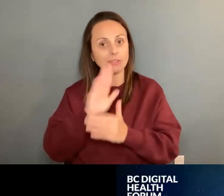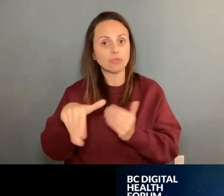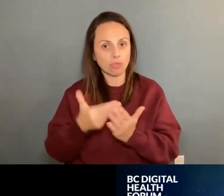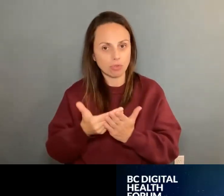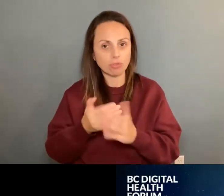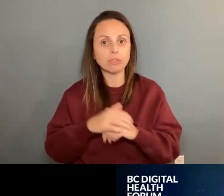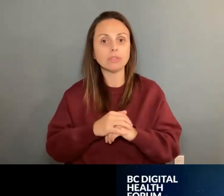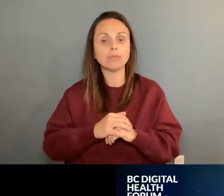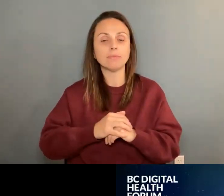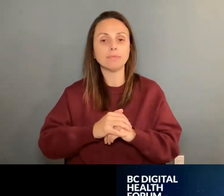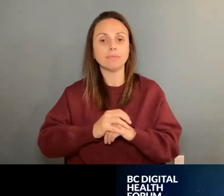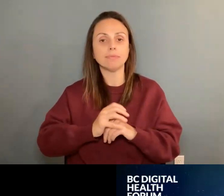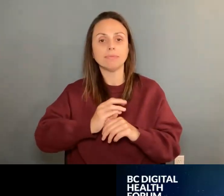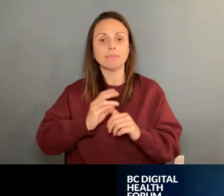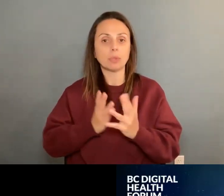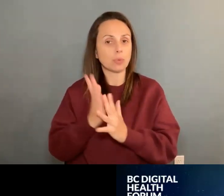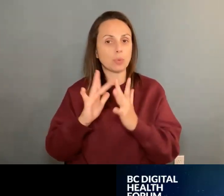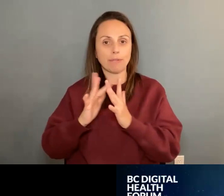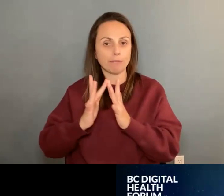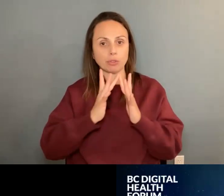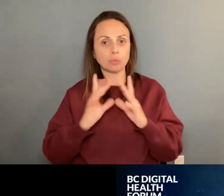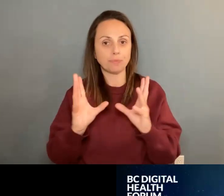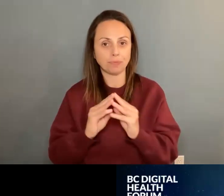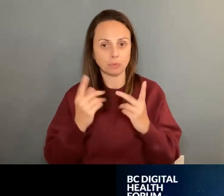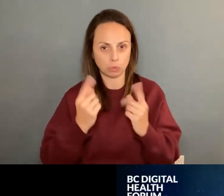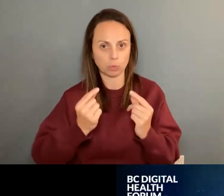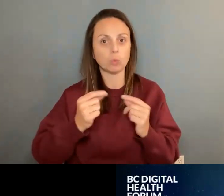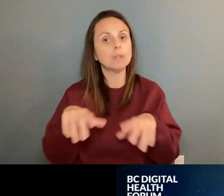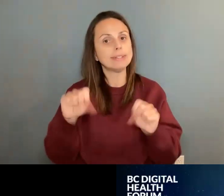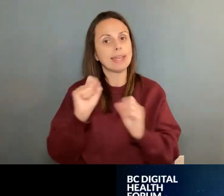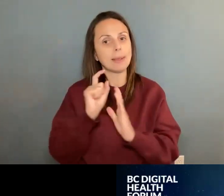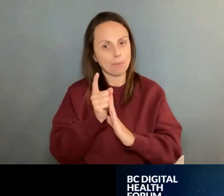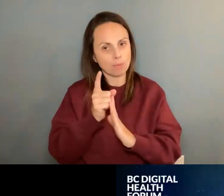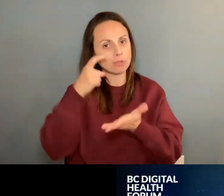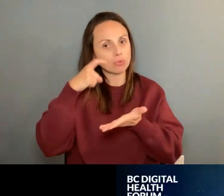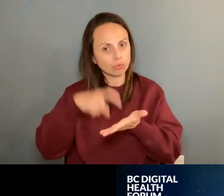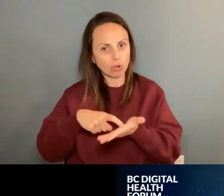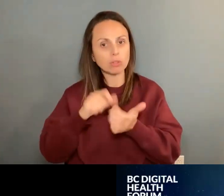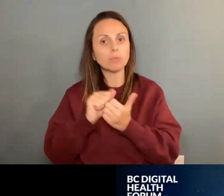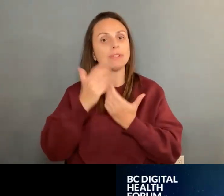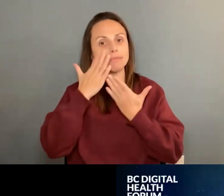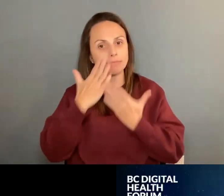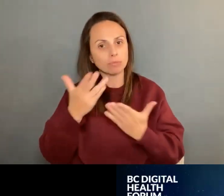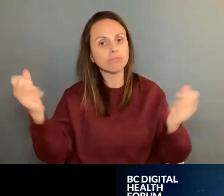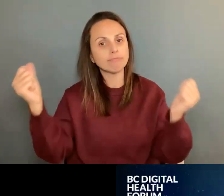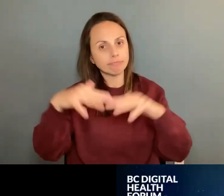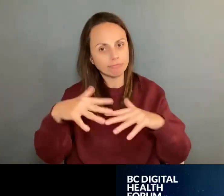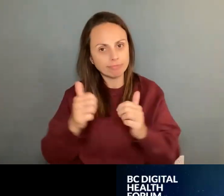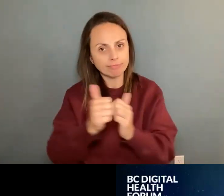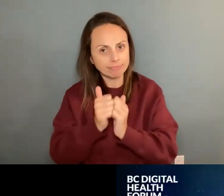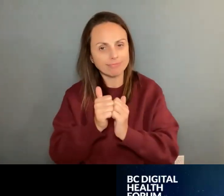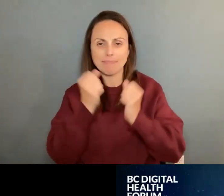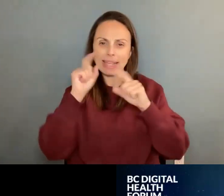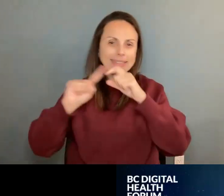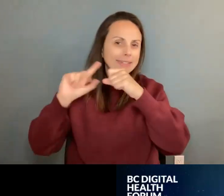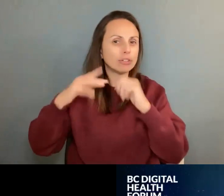gathered today through our virtual circle to take a moment to acknowledge with gratitude that we are joining together across